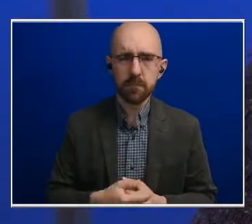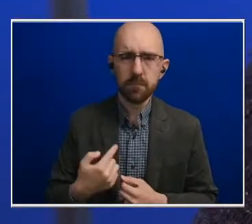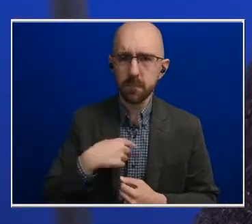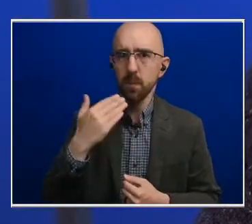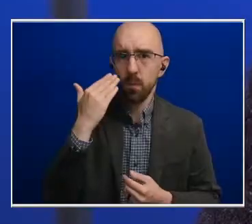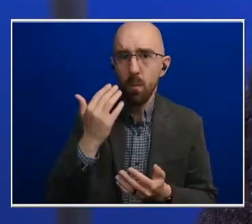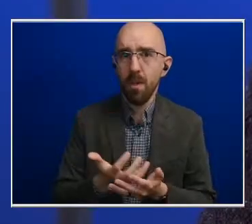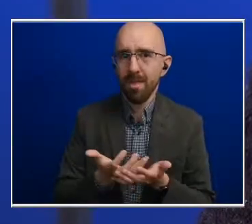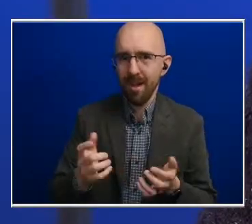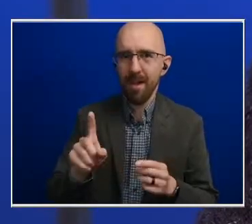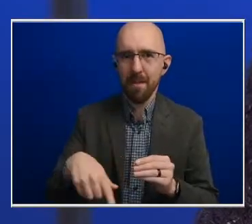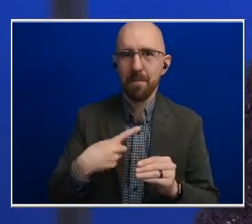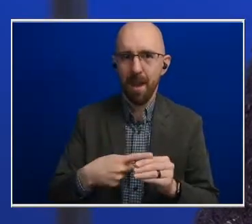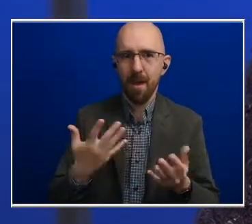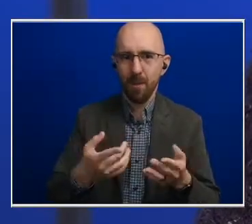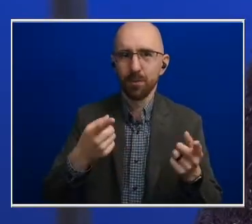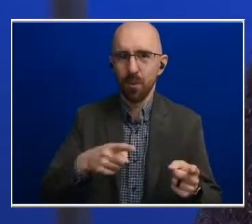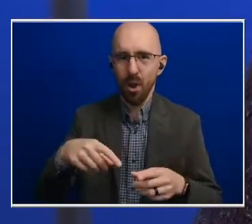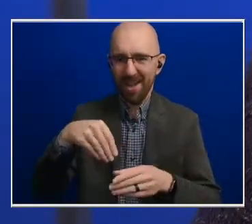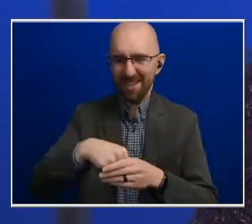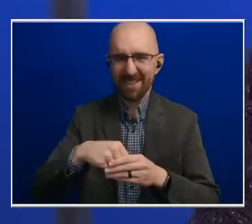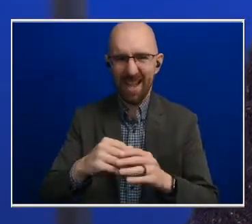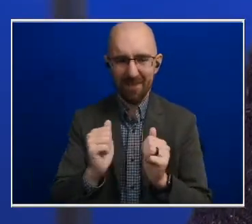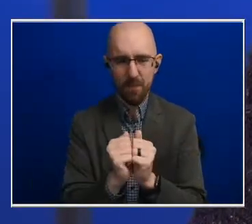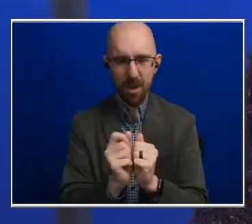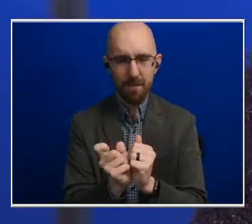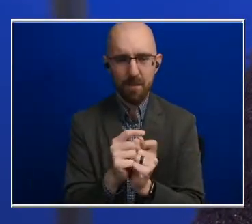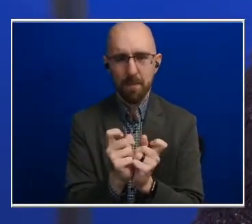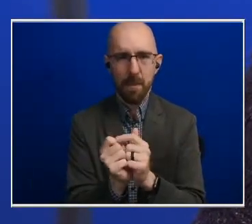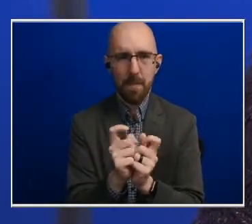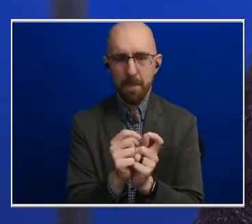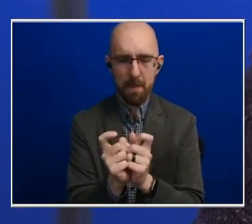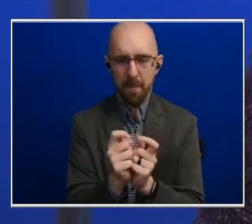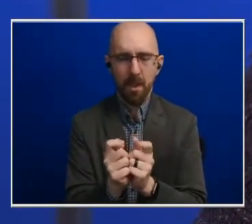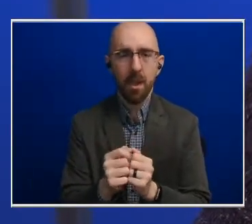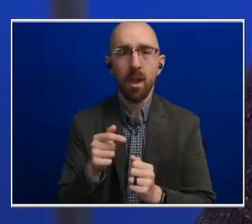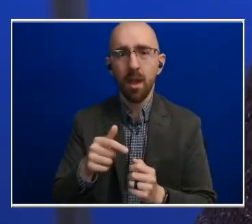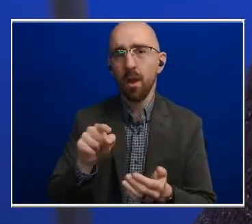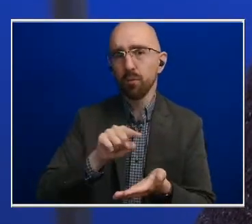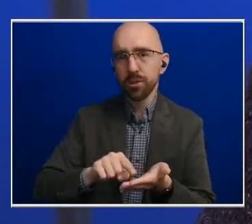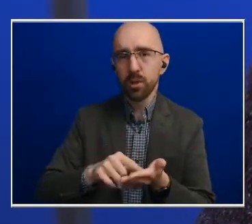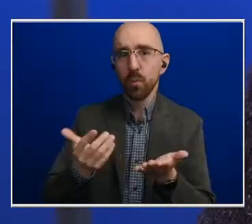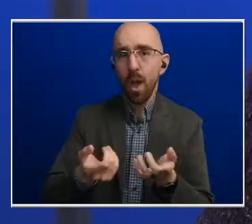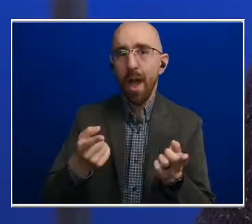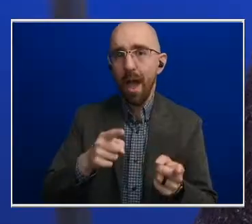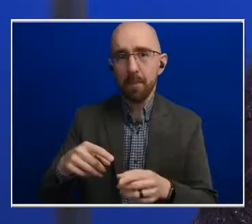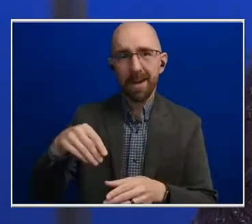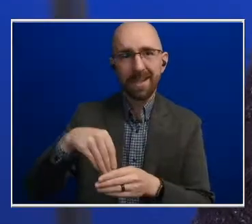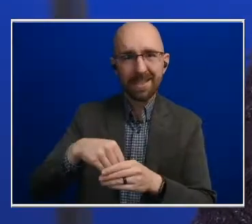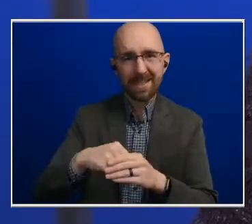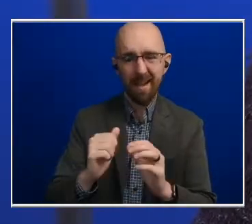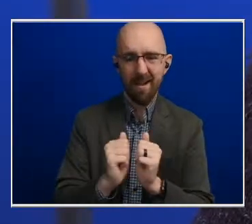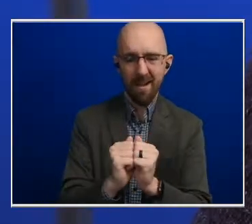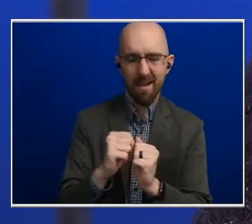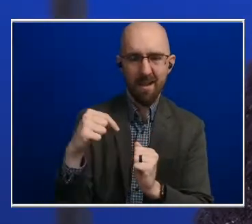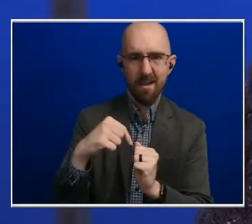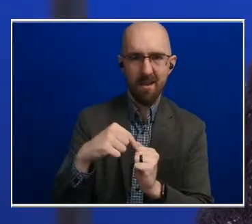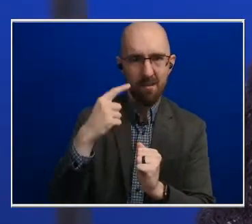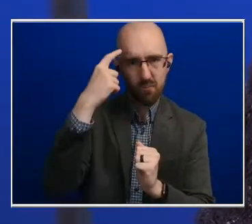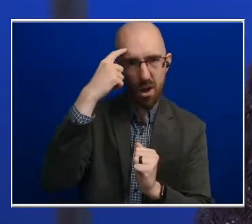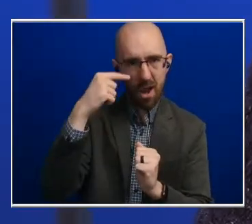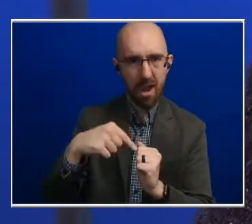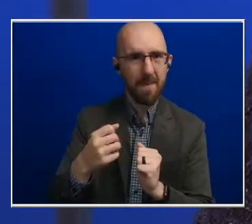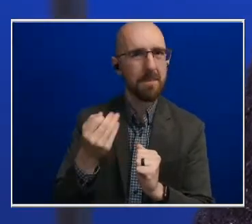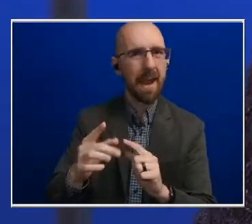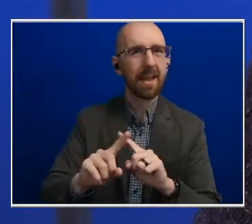what's going on in the brain. There's been research into what's happening in the brain from so many different perspectives for